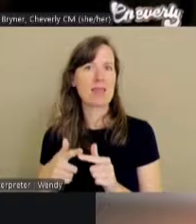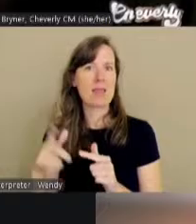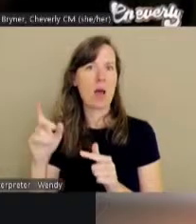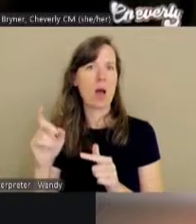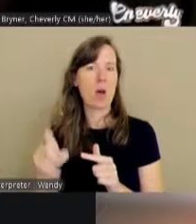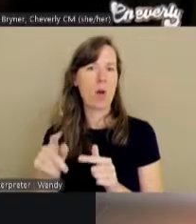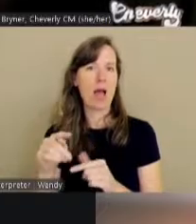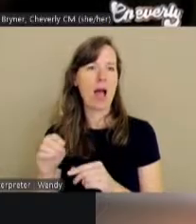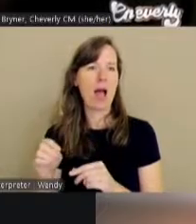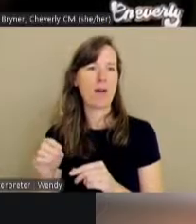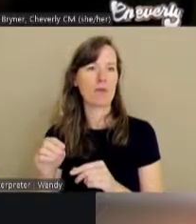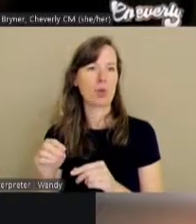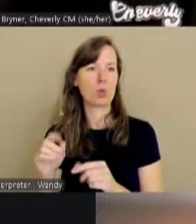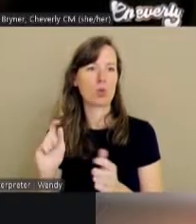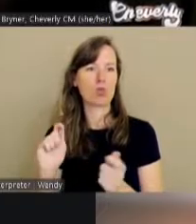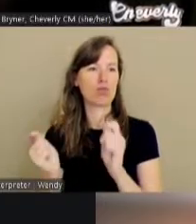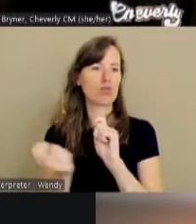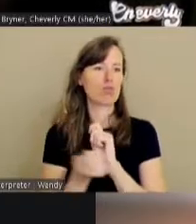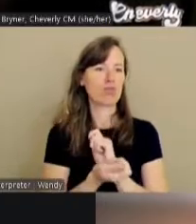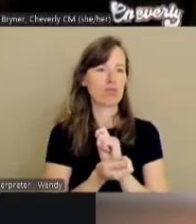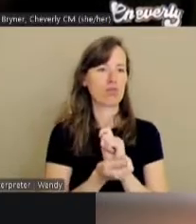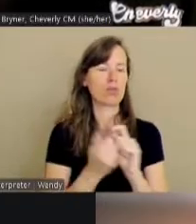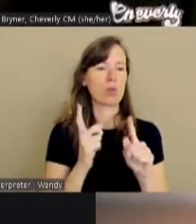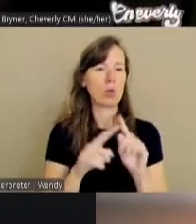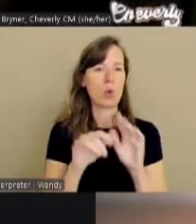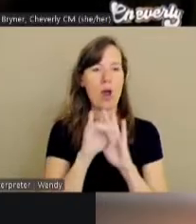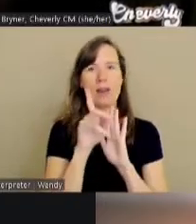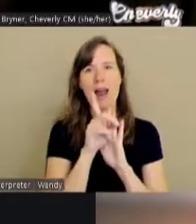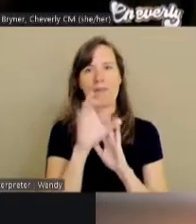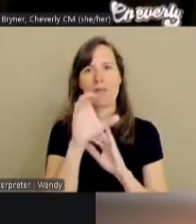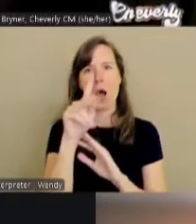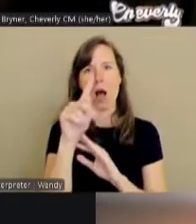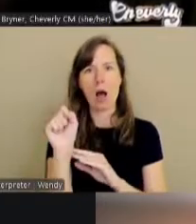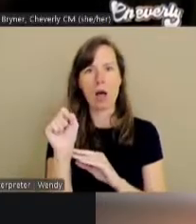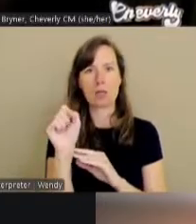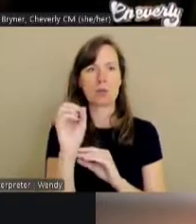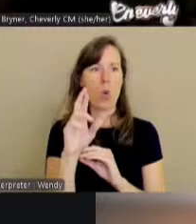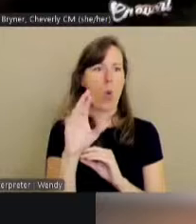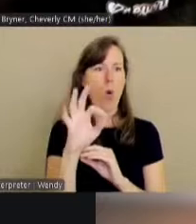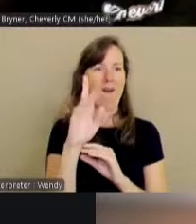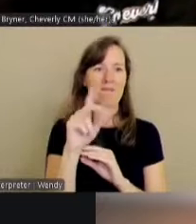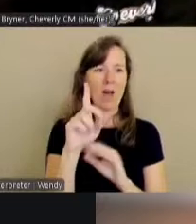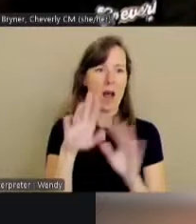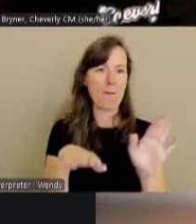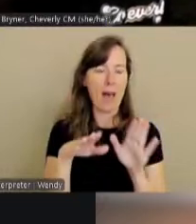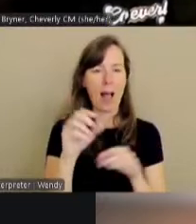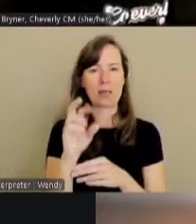staff to identify cuts or dig into the fund balance, or a mixture of the two.